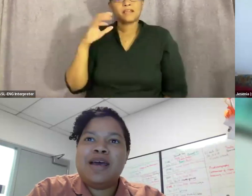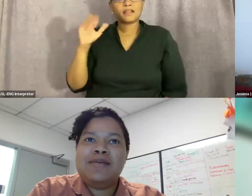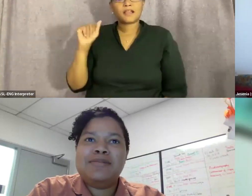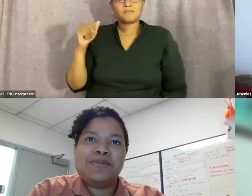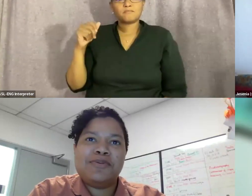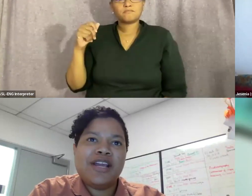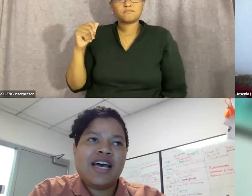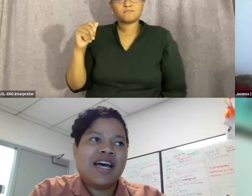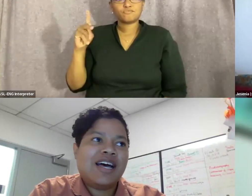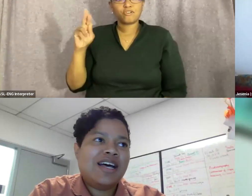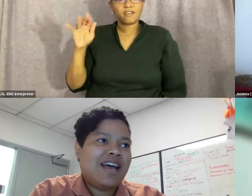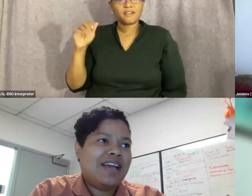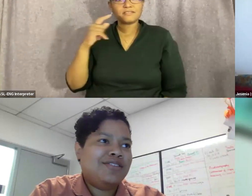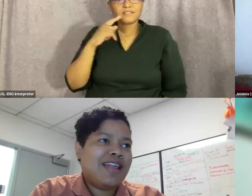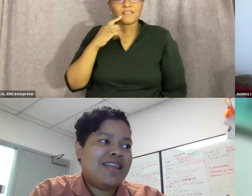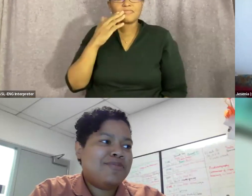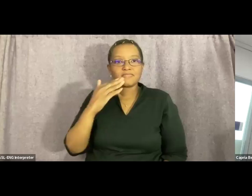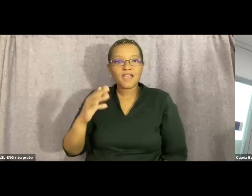now.